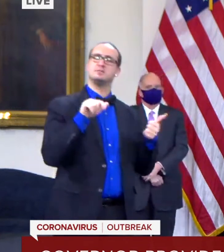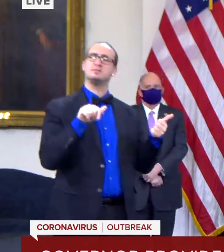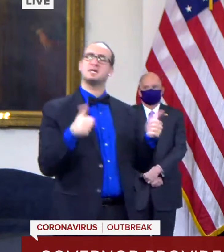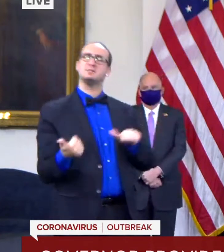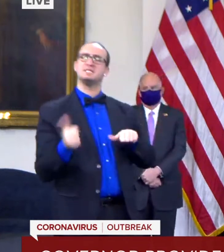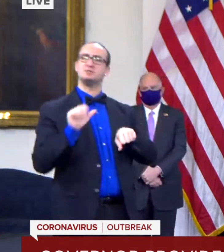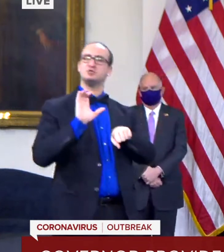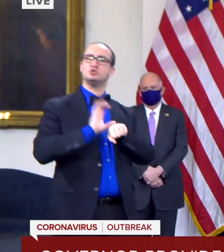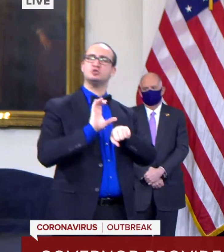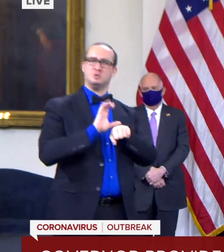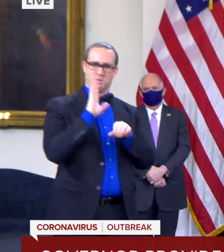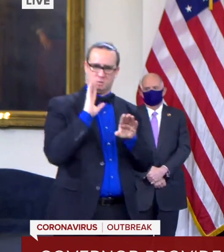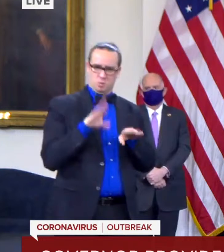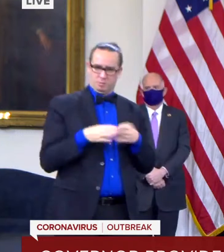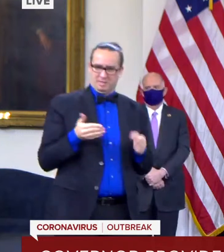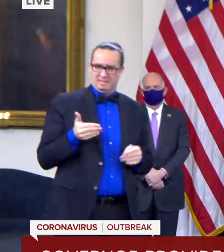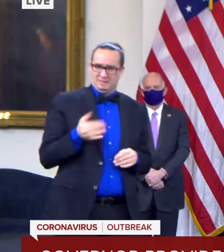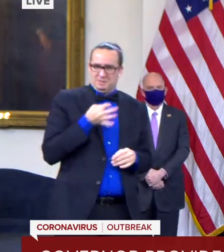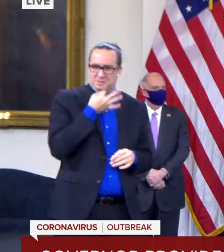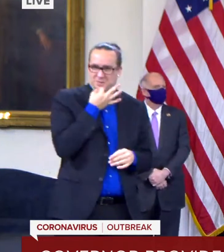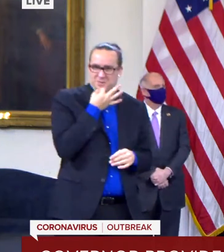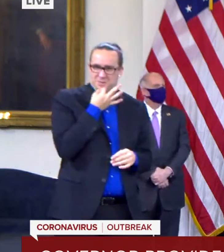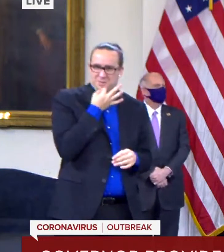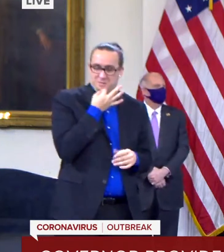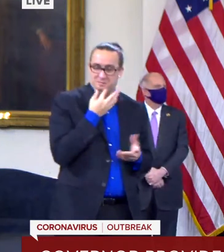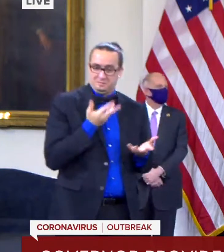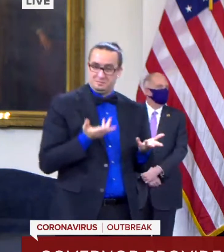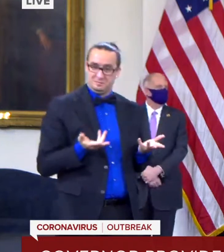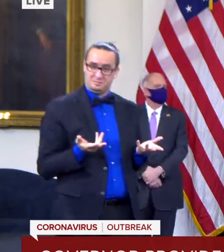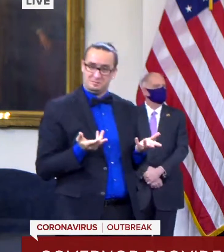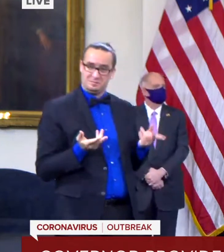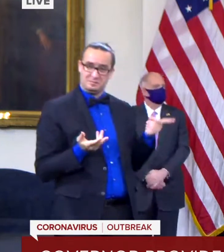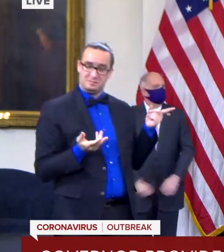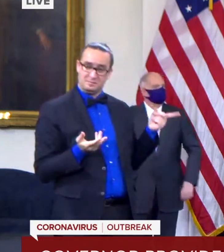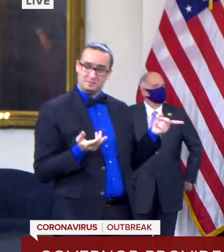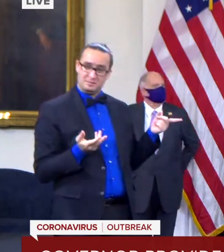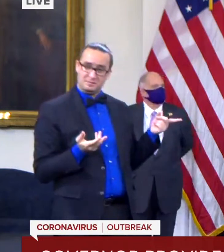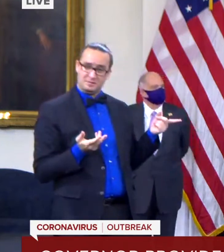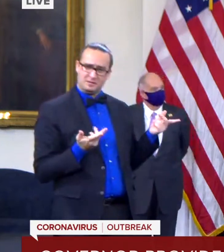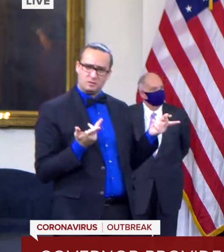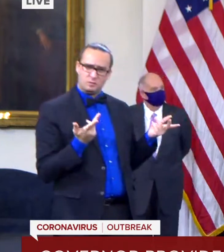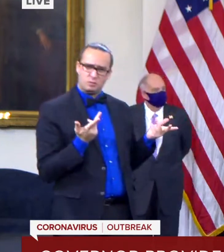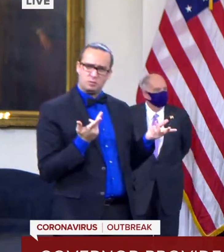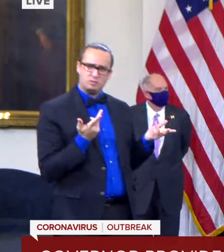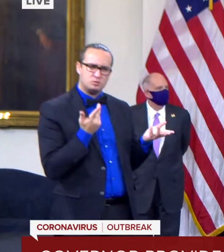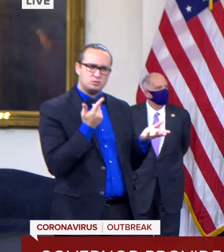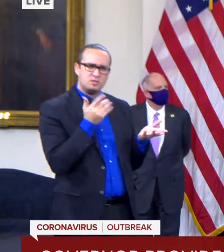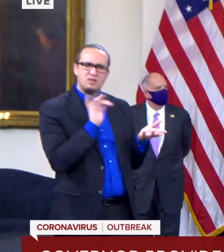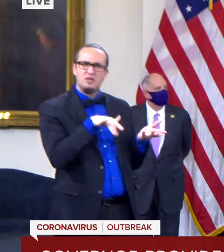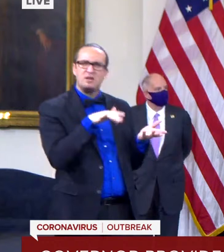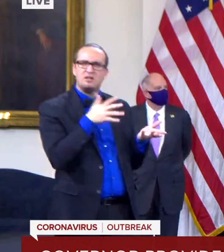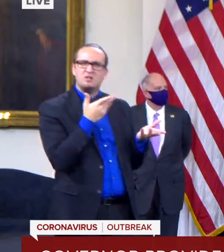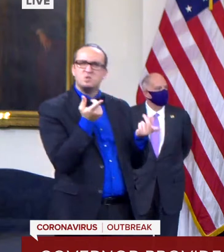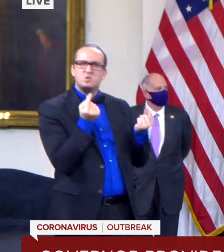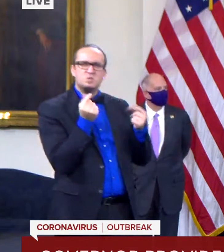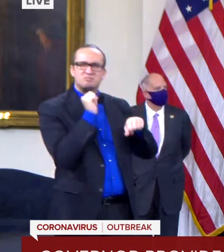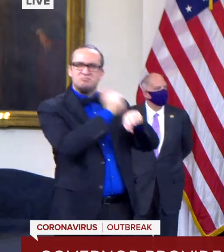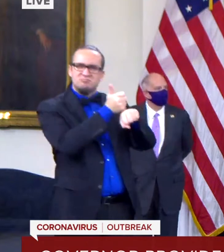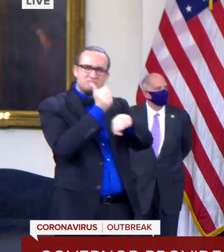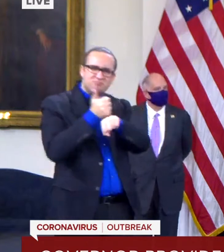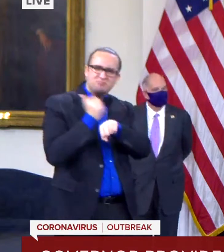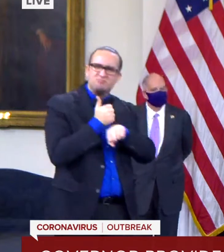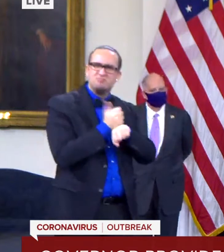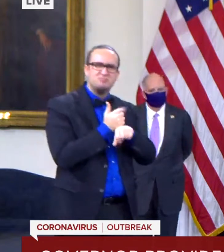you tell how, can you give maybe a summary of what that would look like for residents to come through